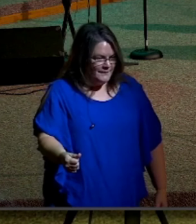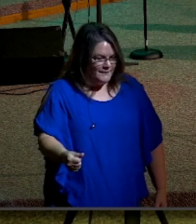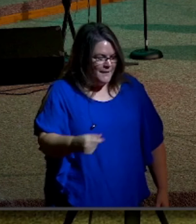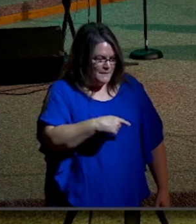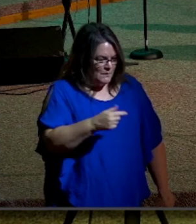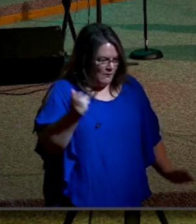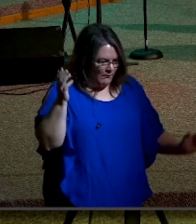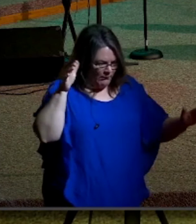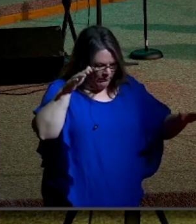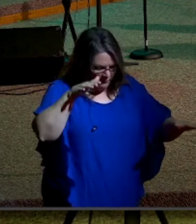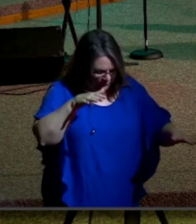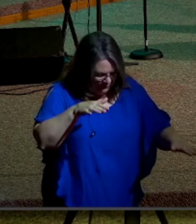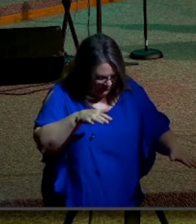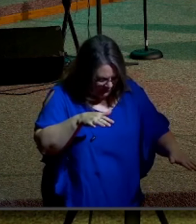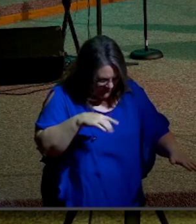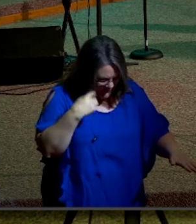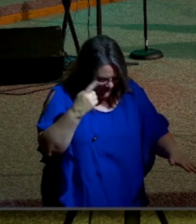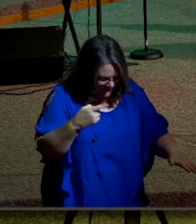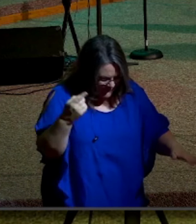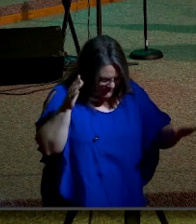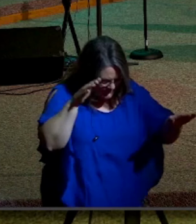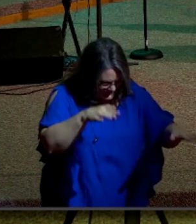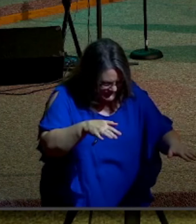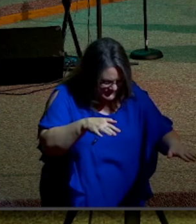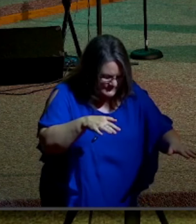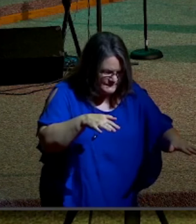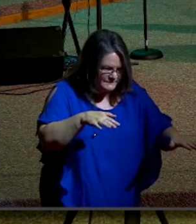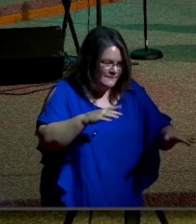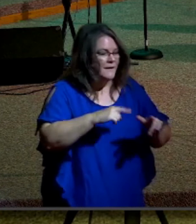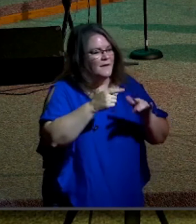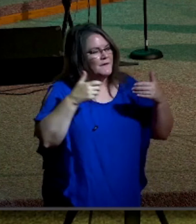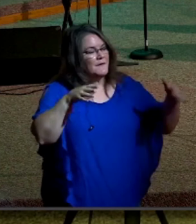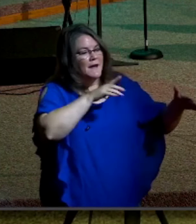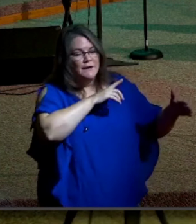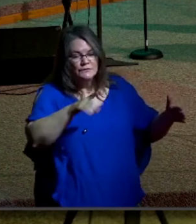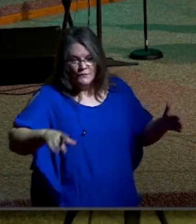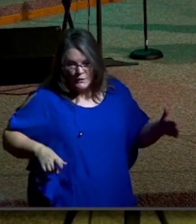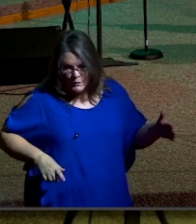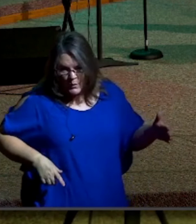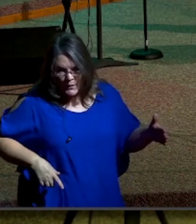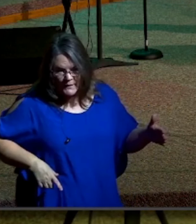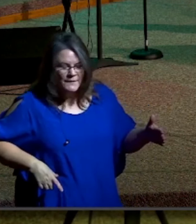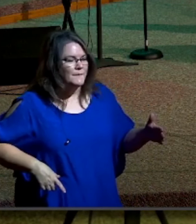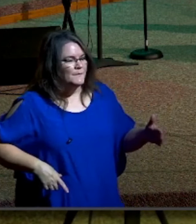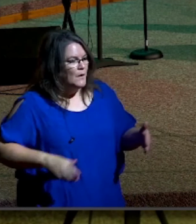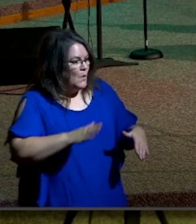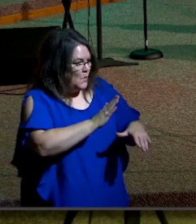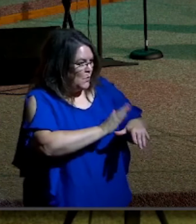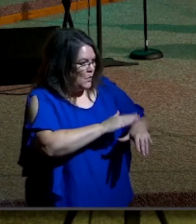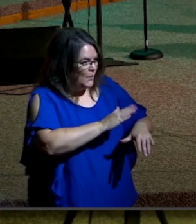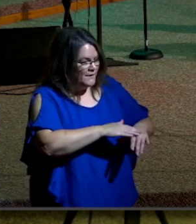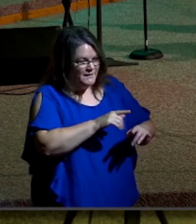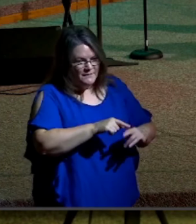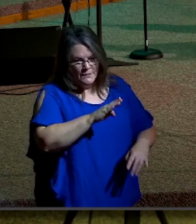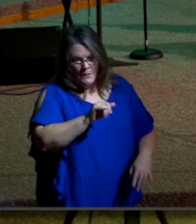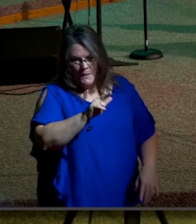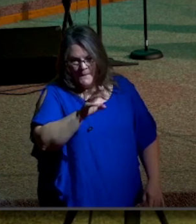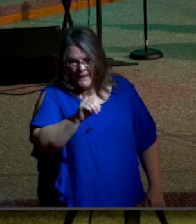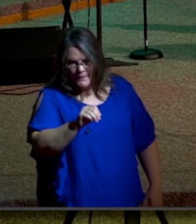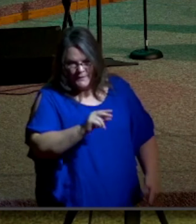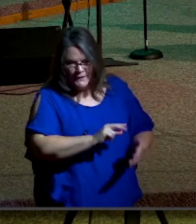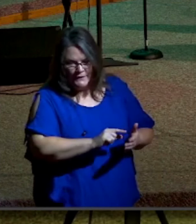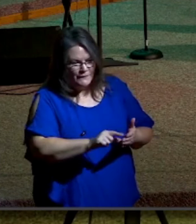his face. Then the angel of the Lord, he gives this warning to Balaam in verse 35.